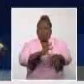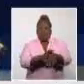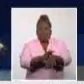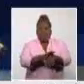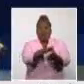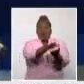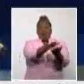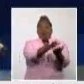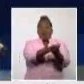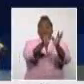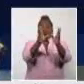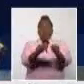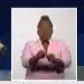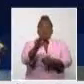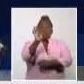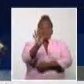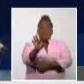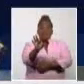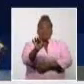were female,